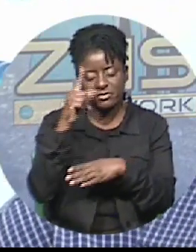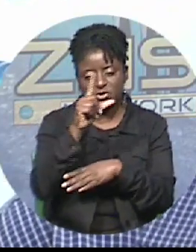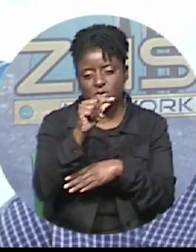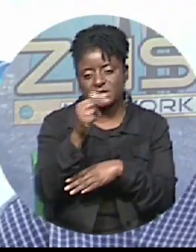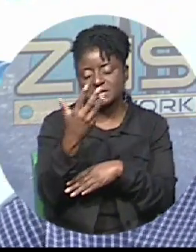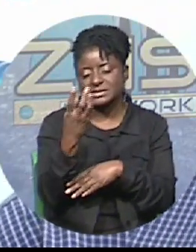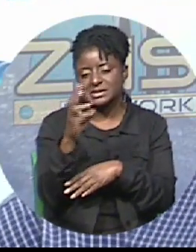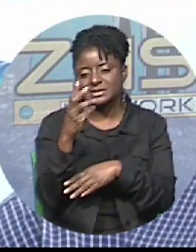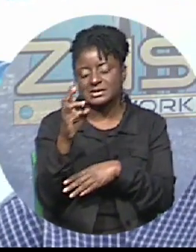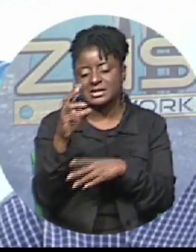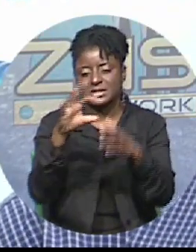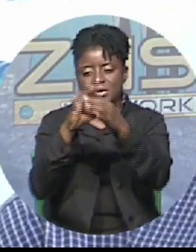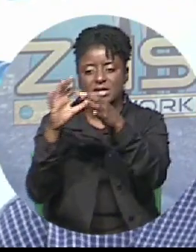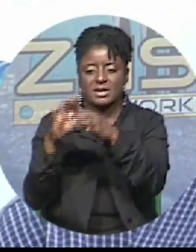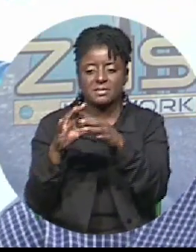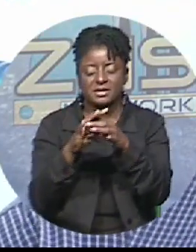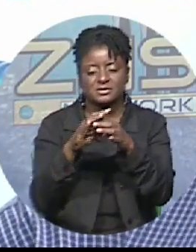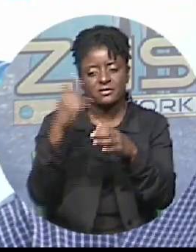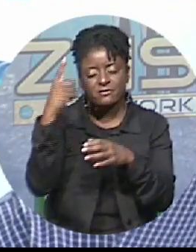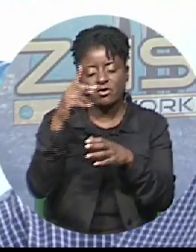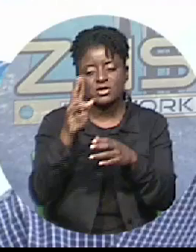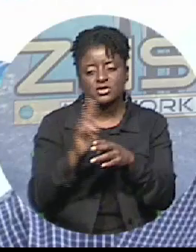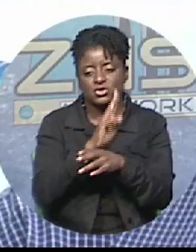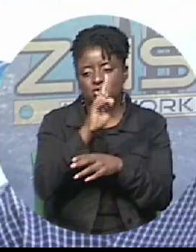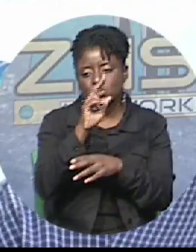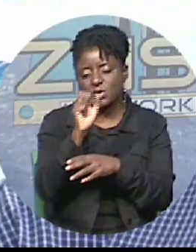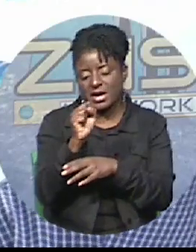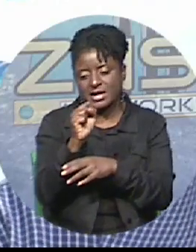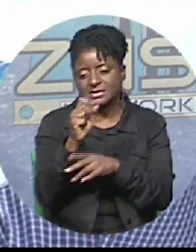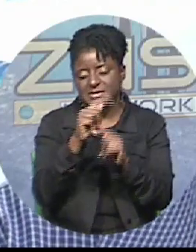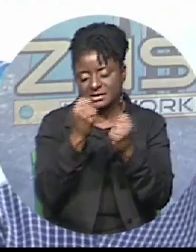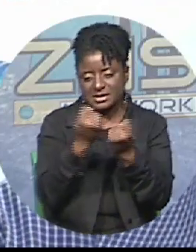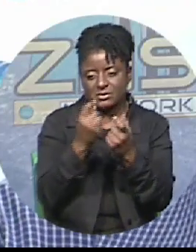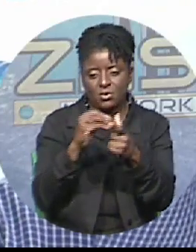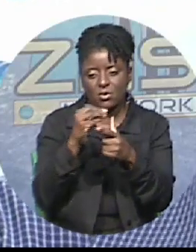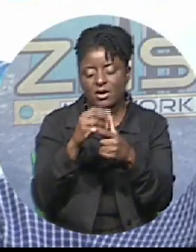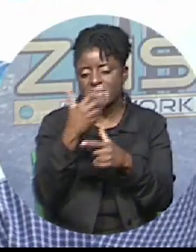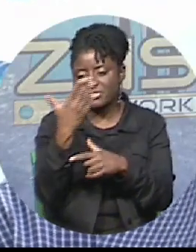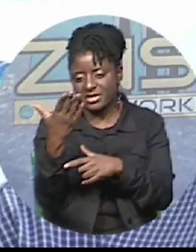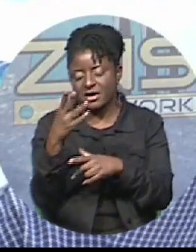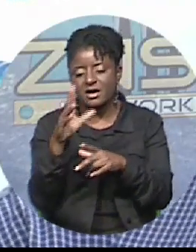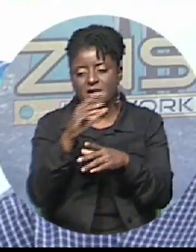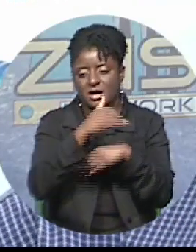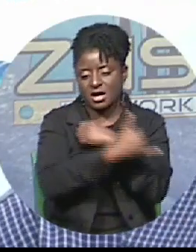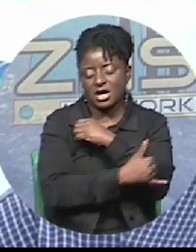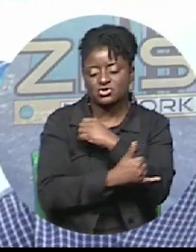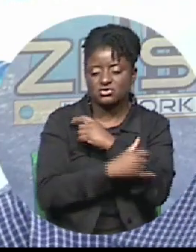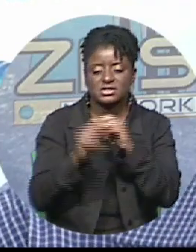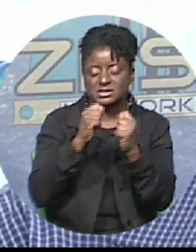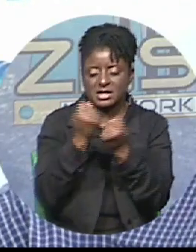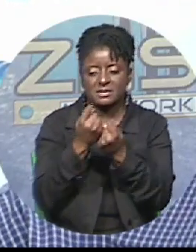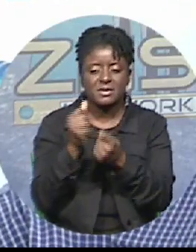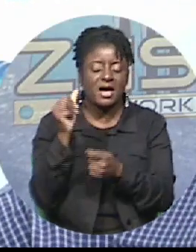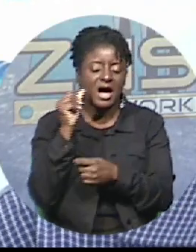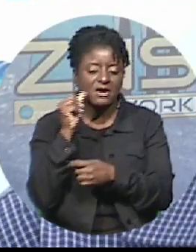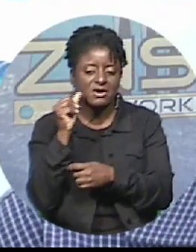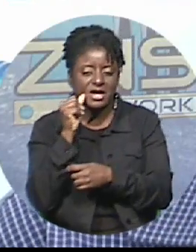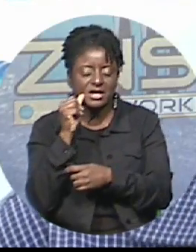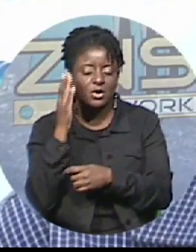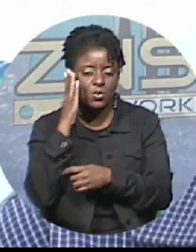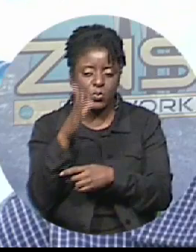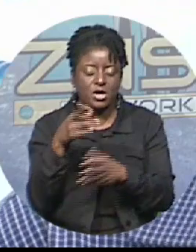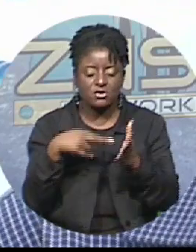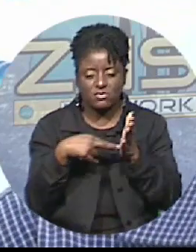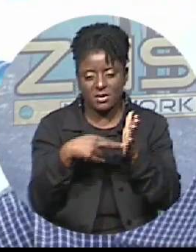They either want to make the U.S. team or their country's team, and Ariana, of course, will be representing the Bahamas. She is a